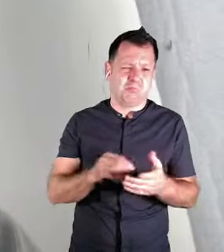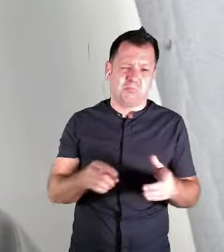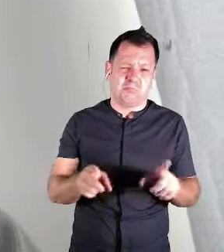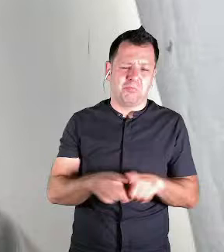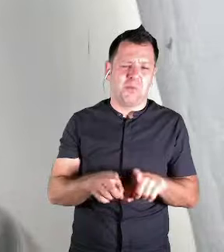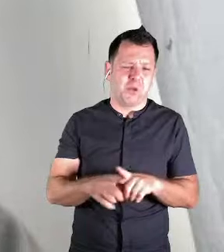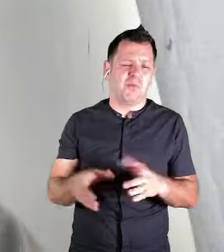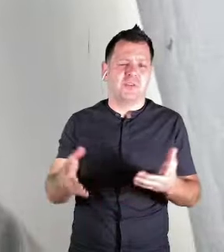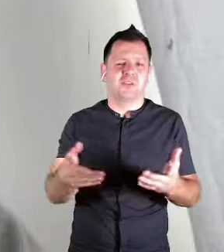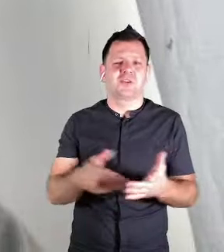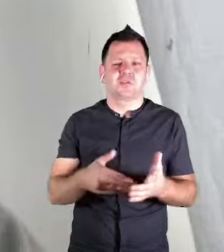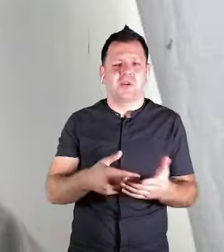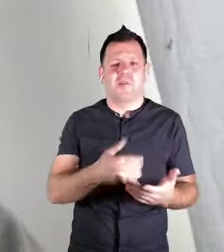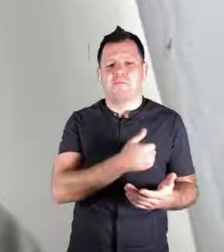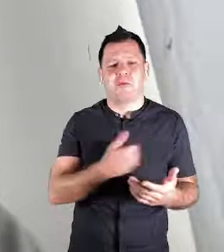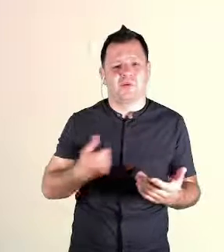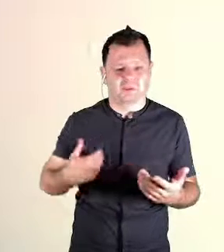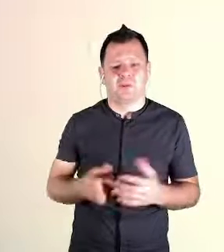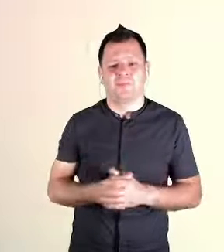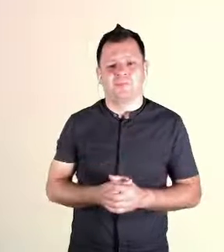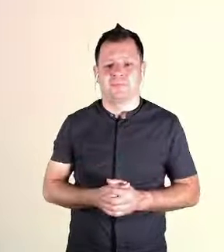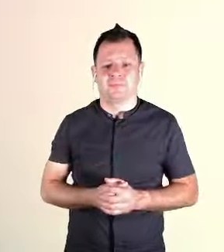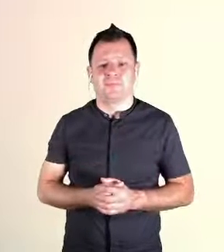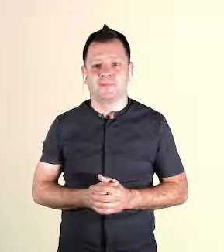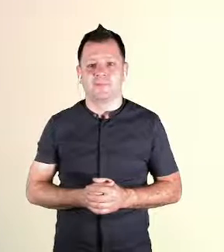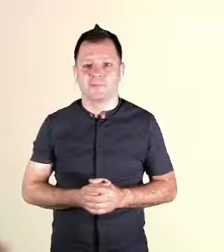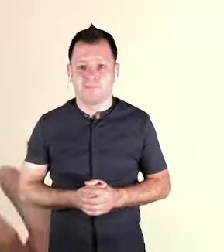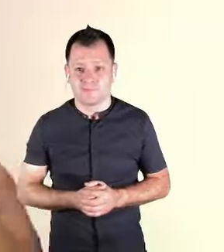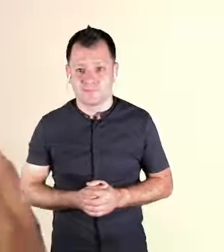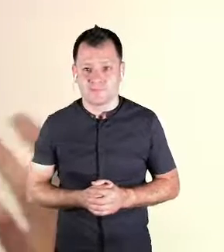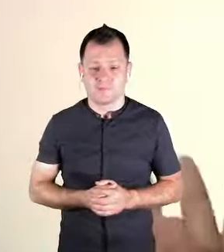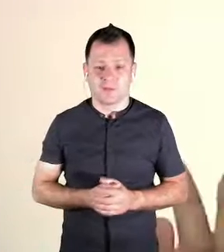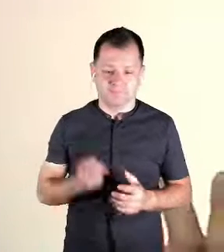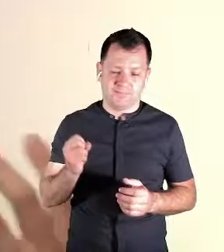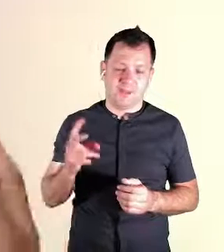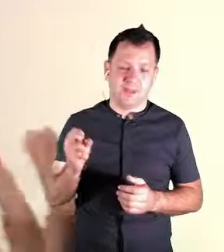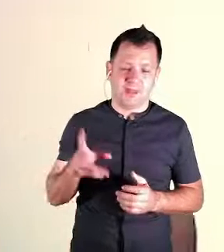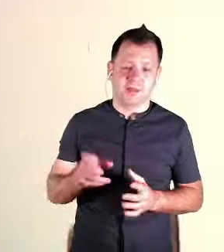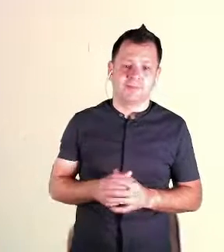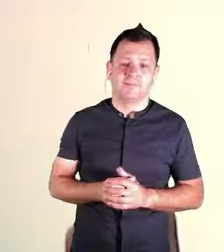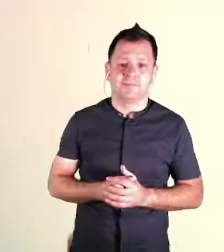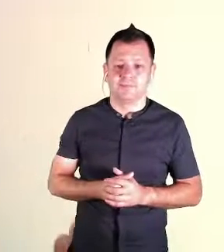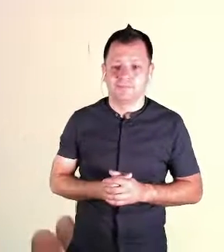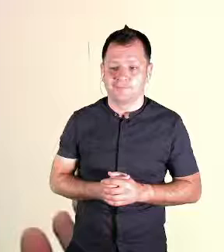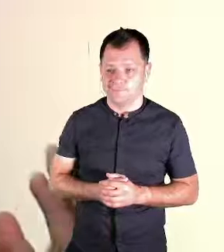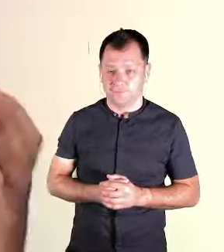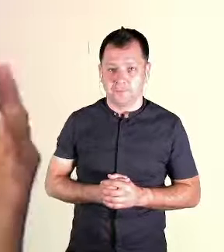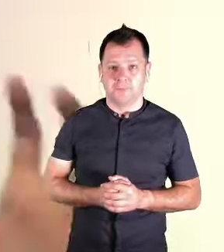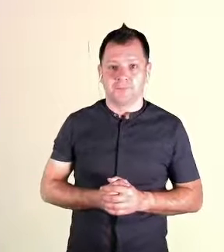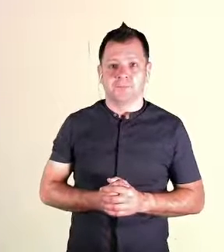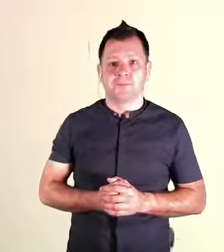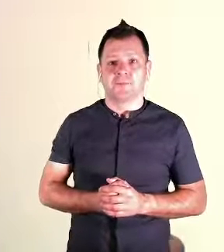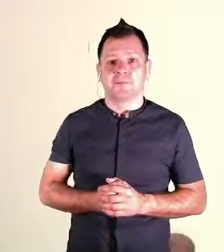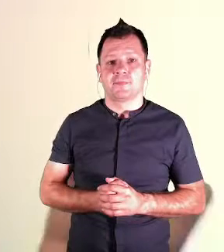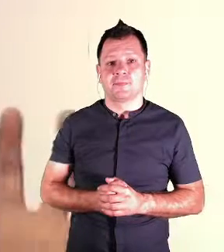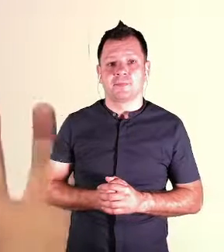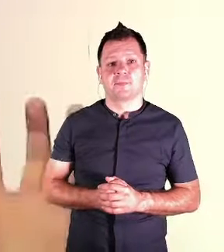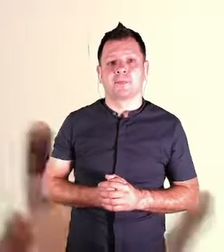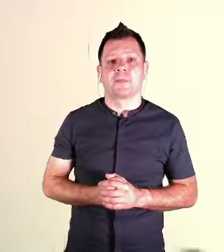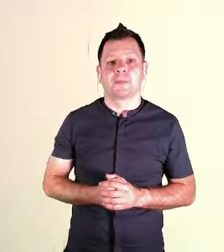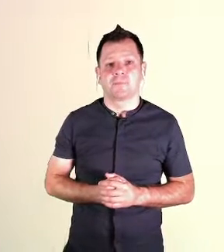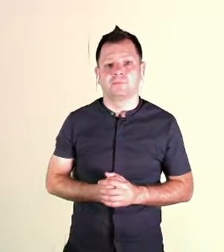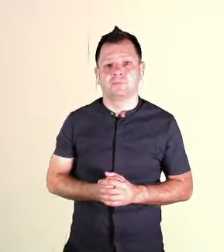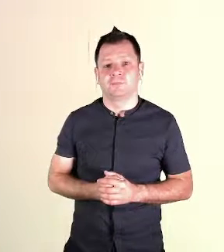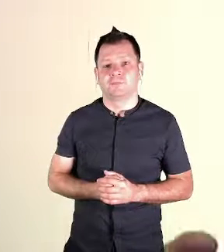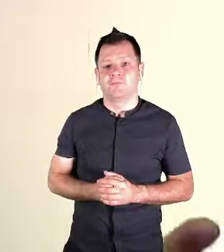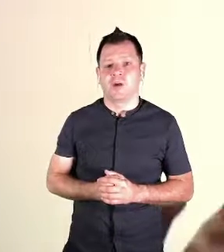guess so. I would say so. But so aren't there any instruments to preserve such